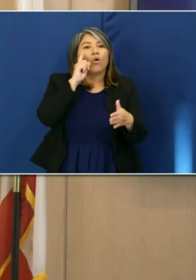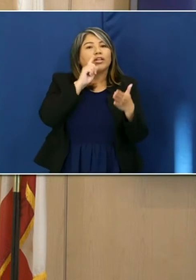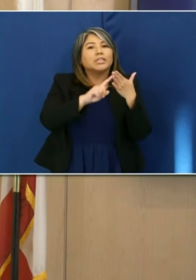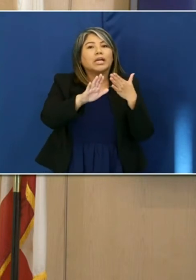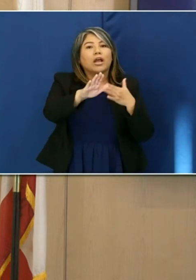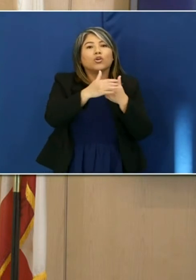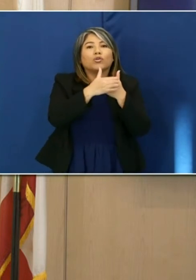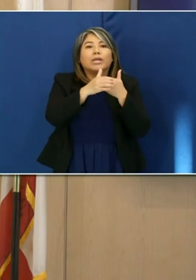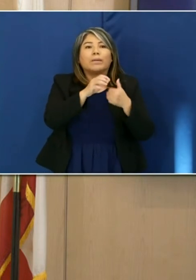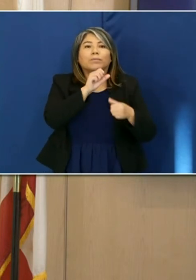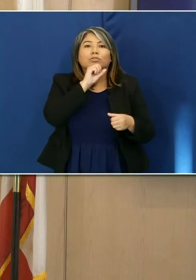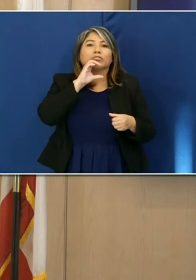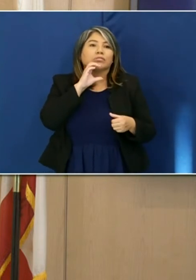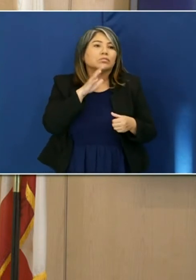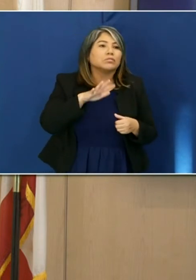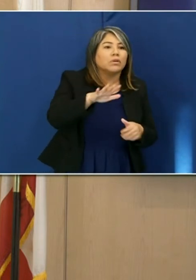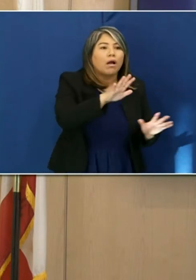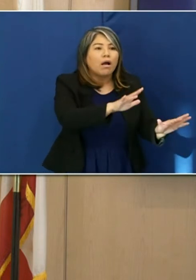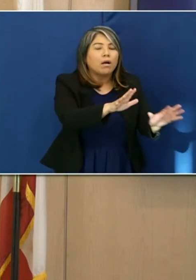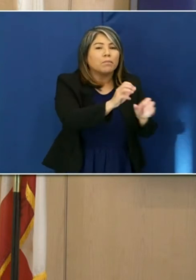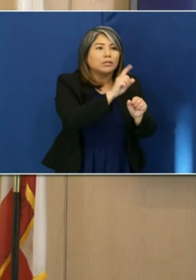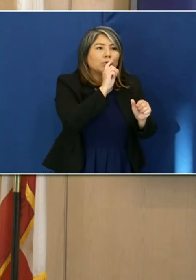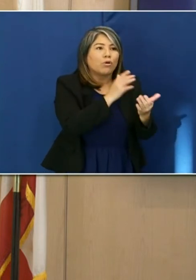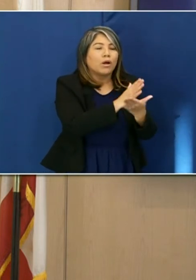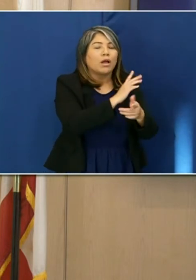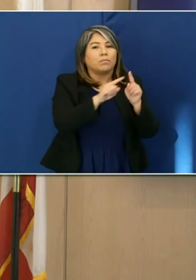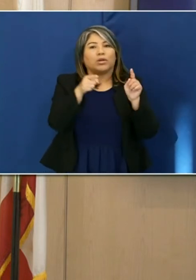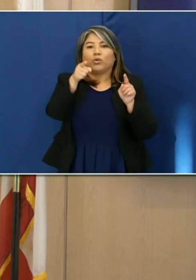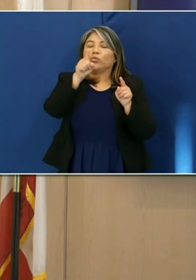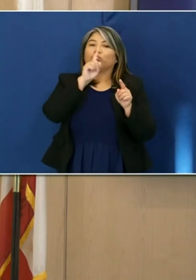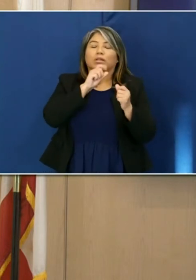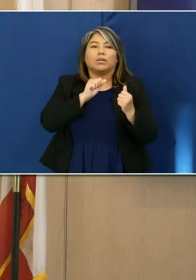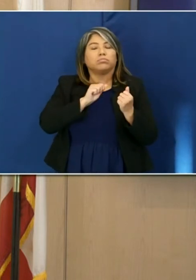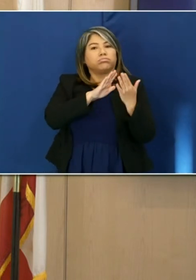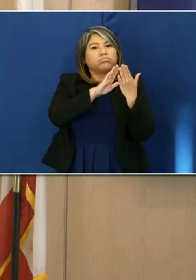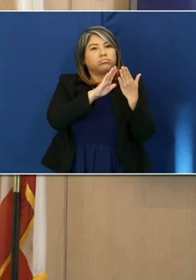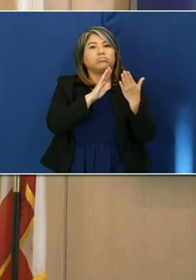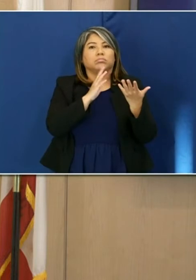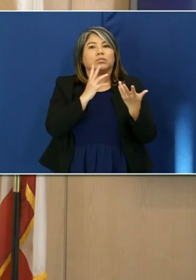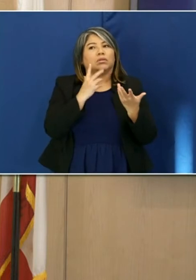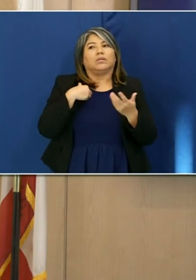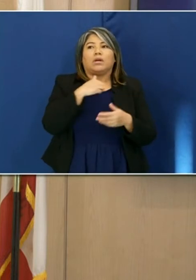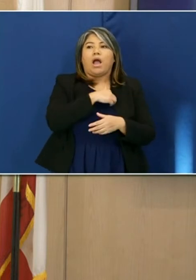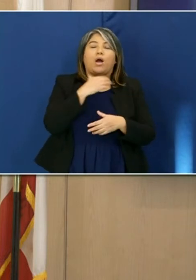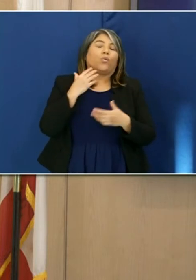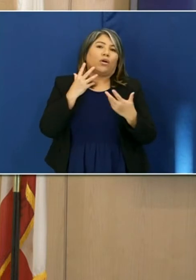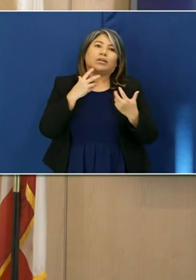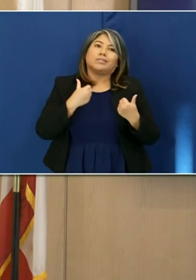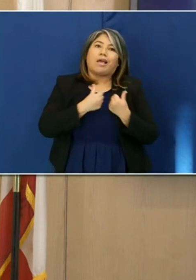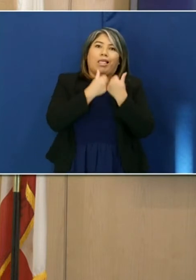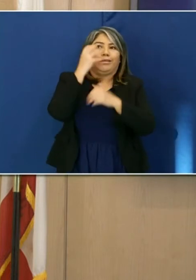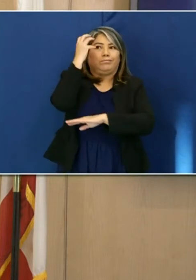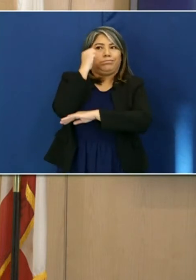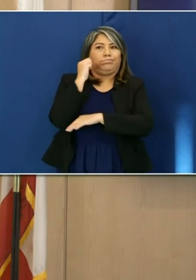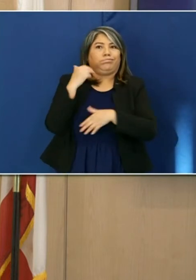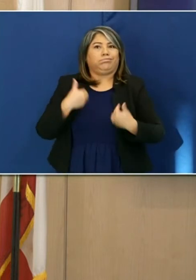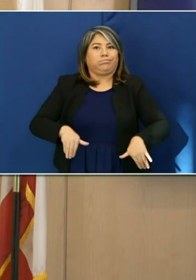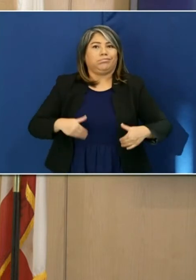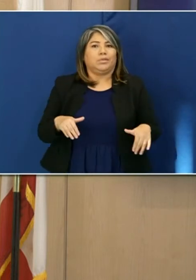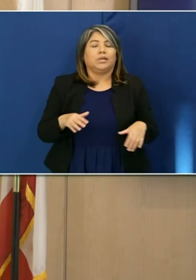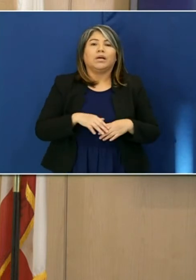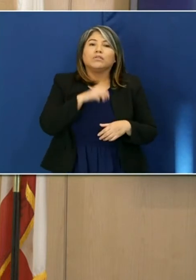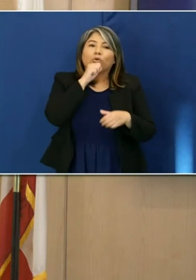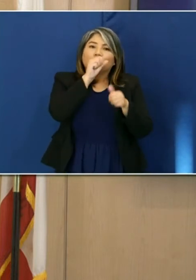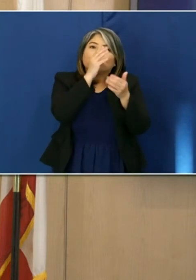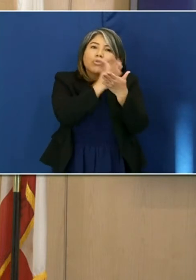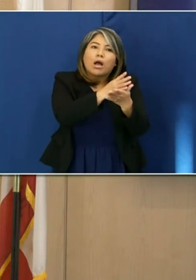neighbor, you have rallied in the face of what has certainly been the greatest challenge of our lives. Don't stop. Keep up the great